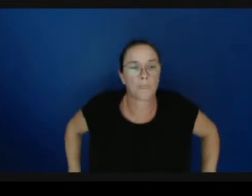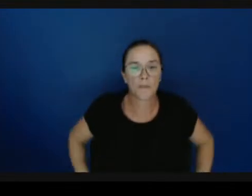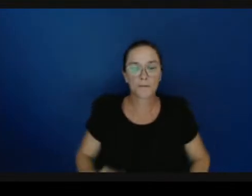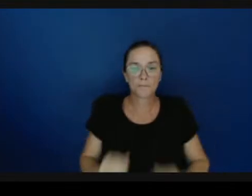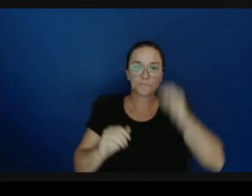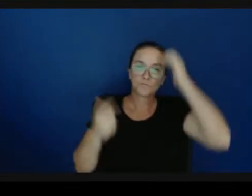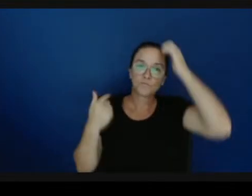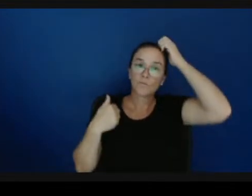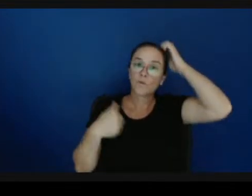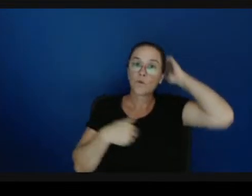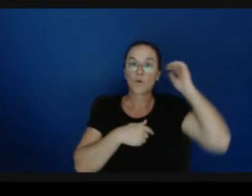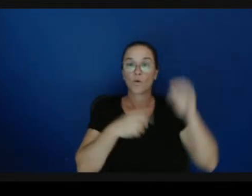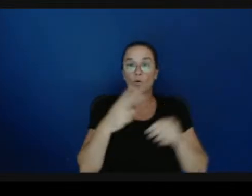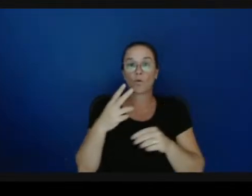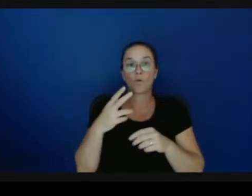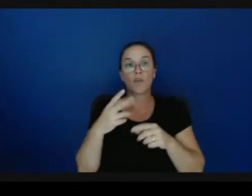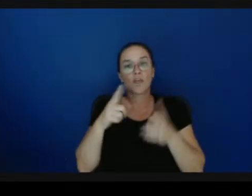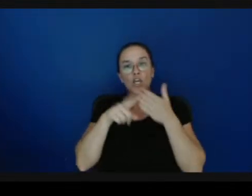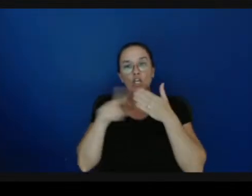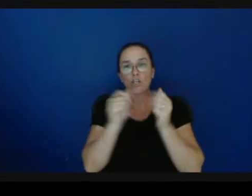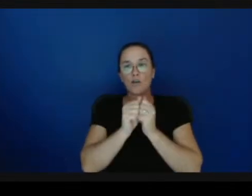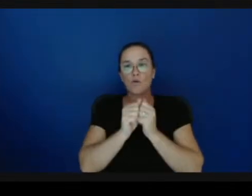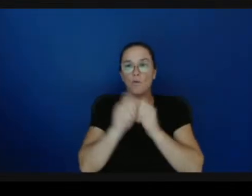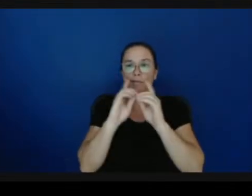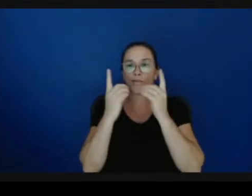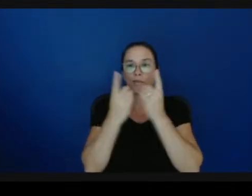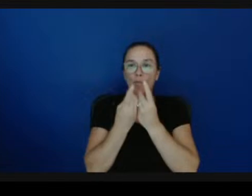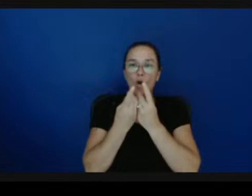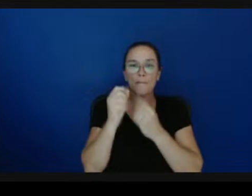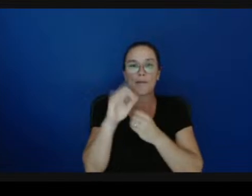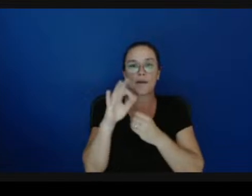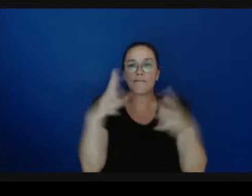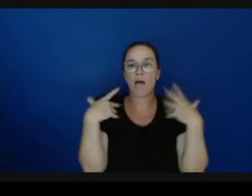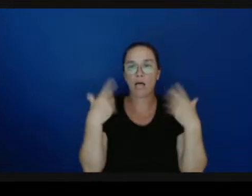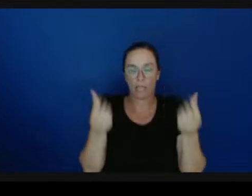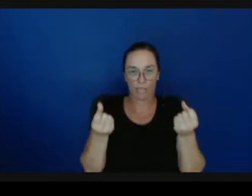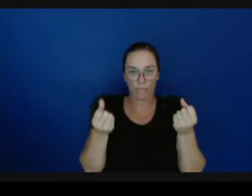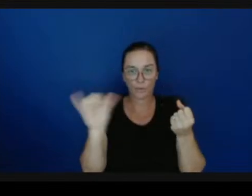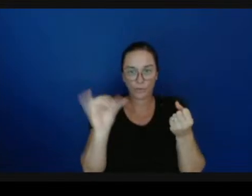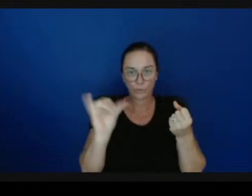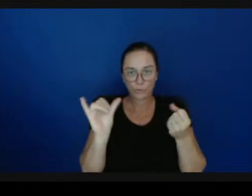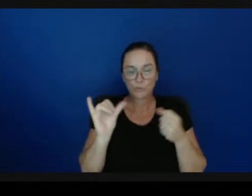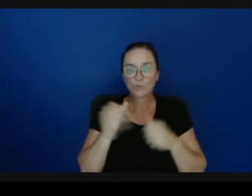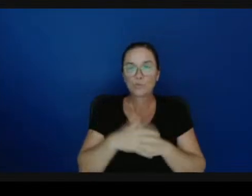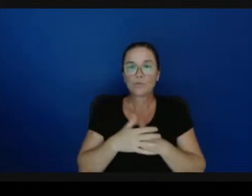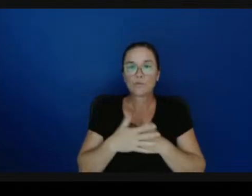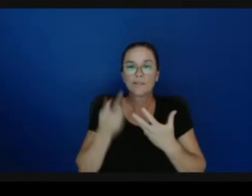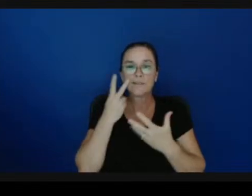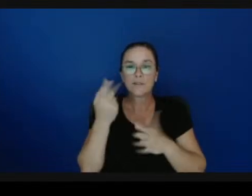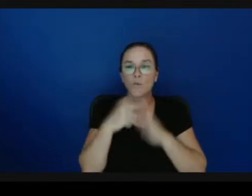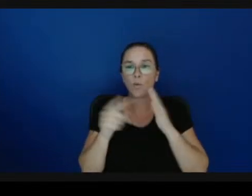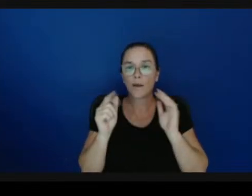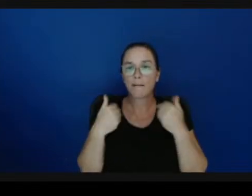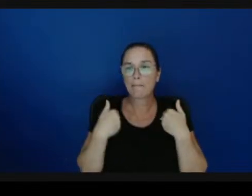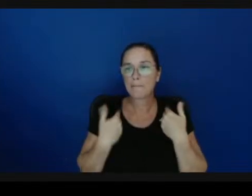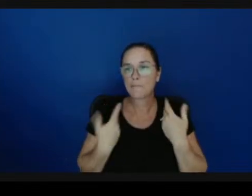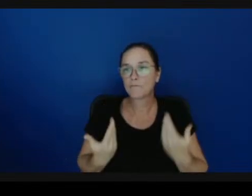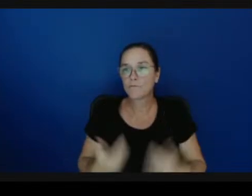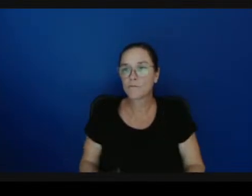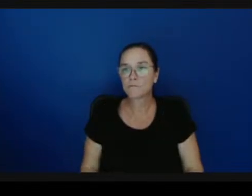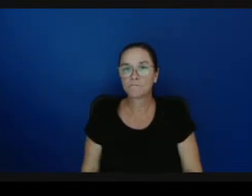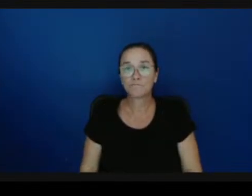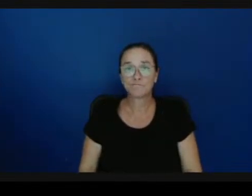check in with the Department of Health state website as well. And let's see what it can show us here.